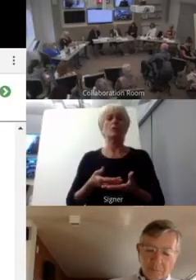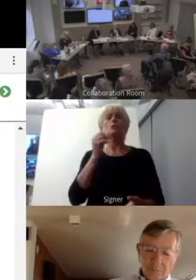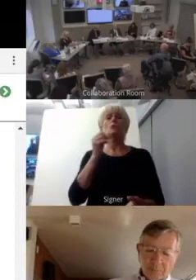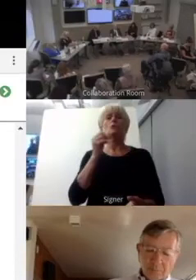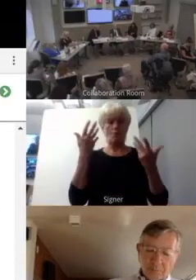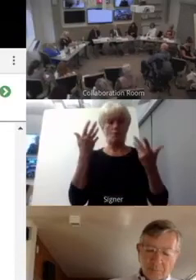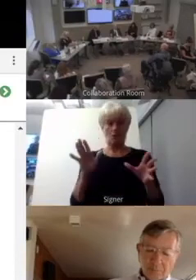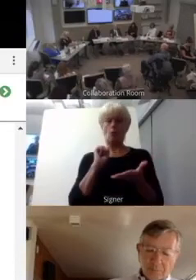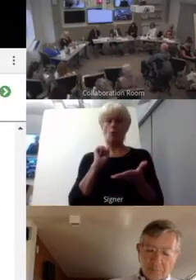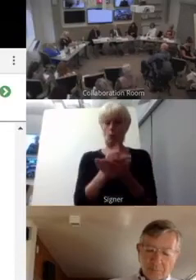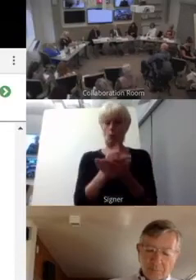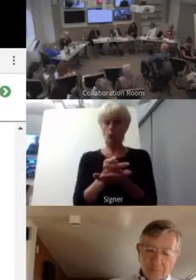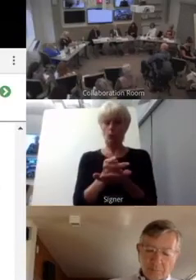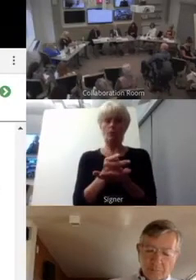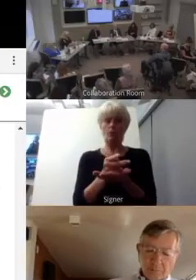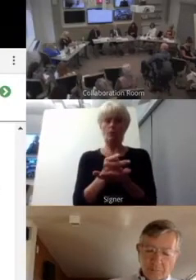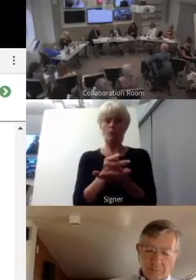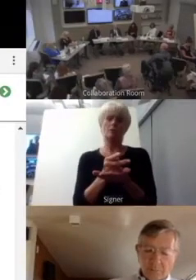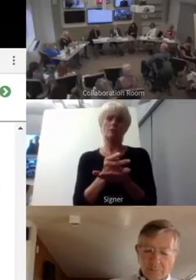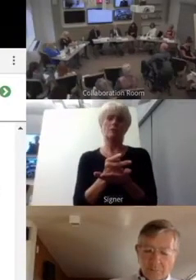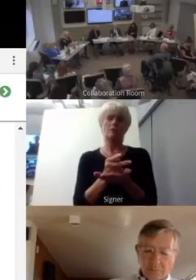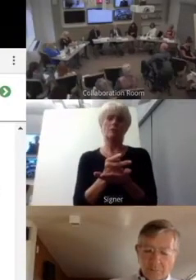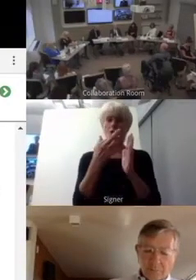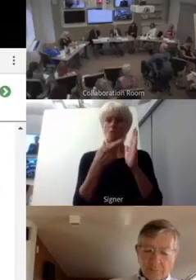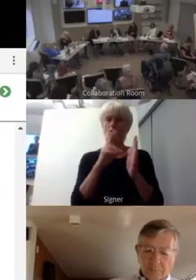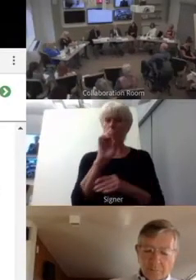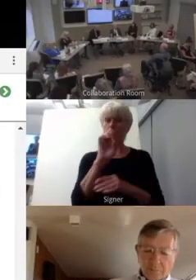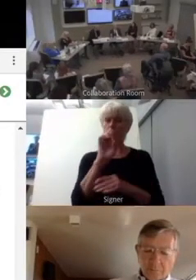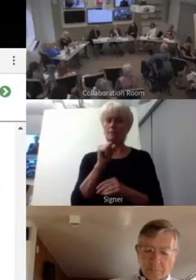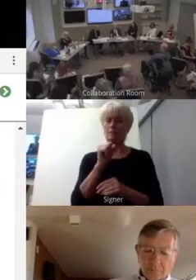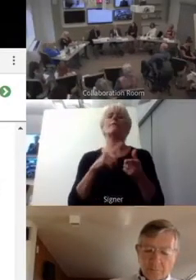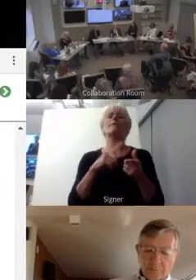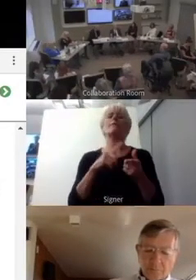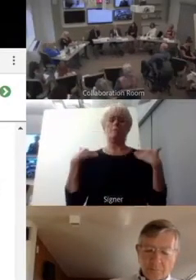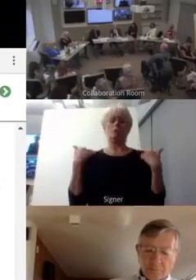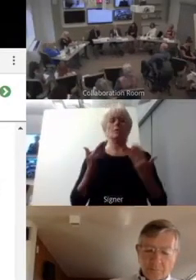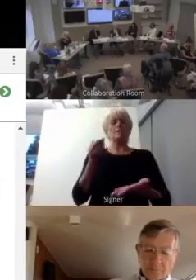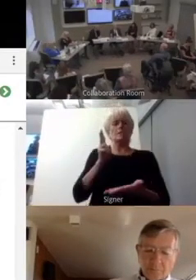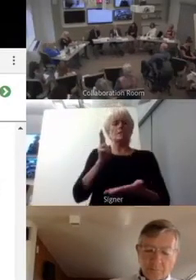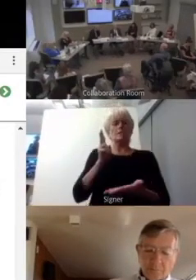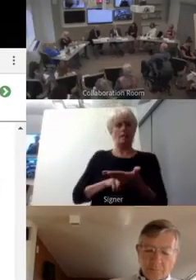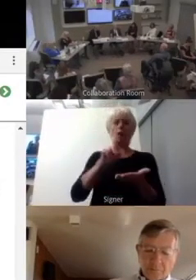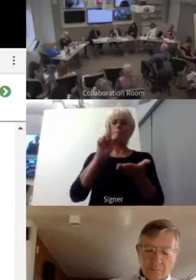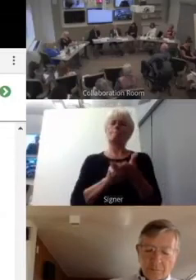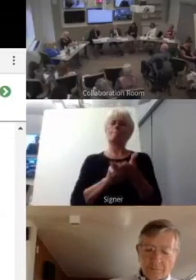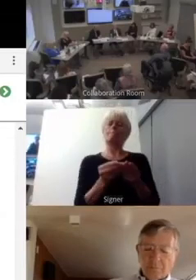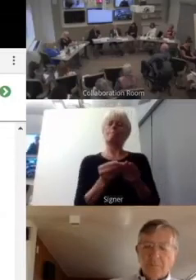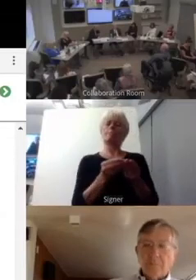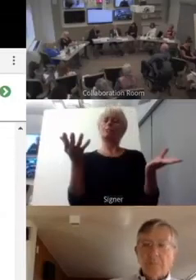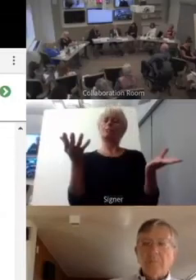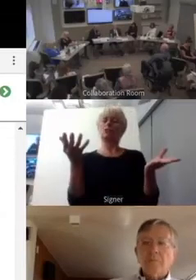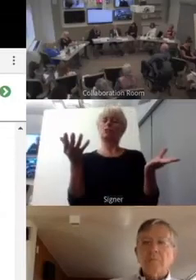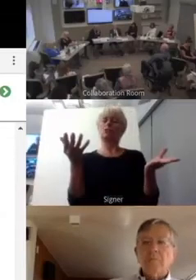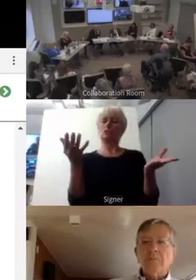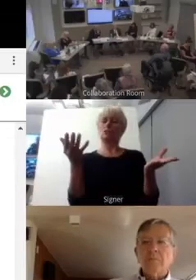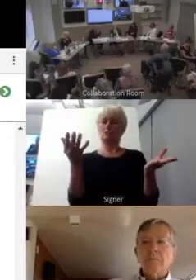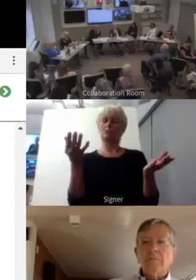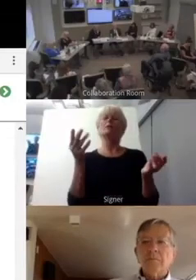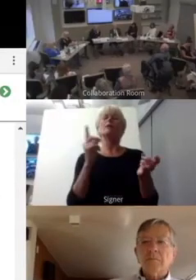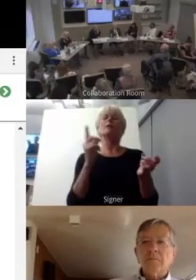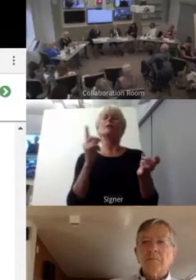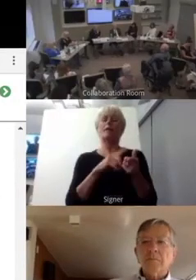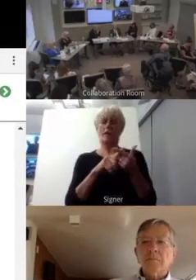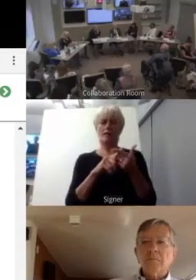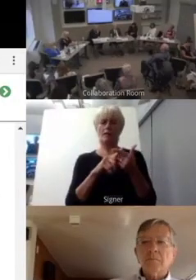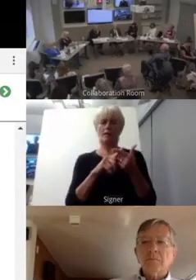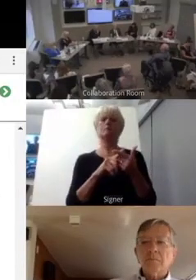regulations, the minister then signs them. They are published and enter into force on the date of publication or at a later date, which